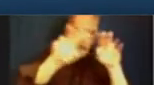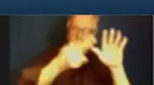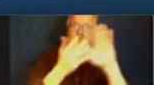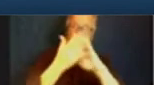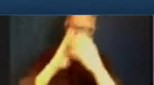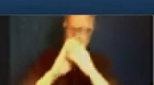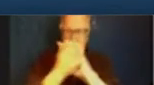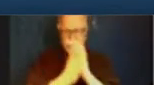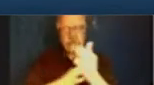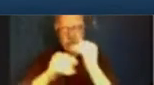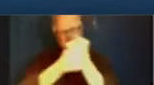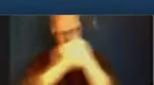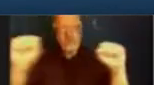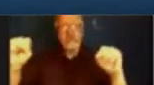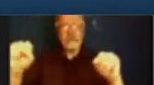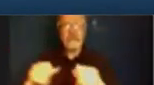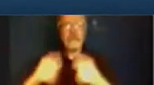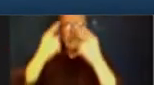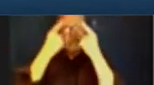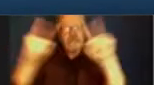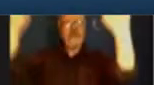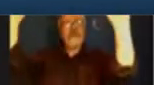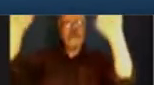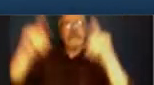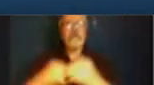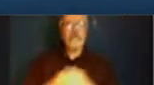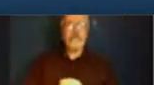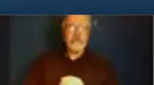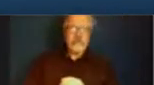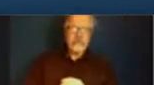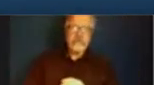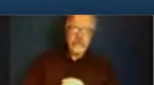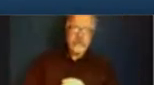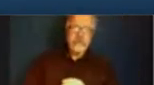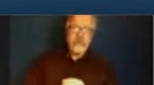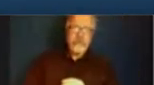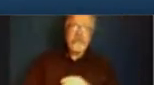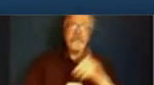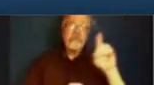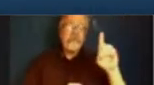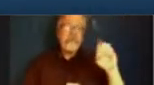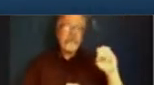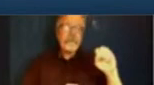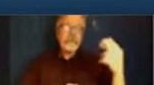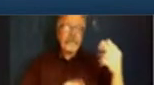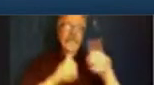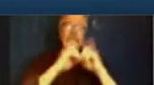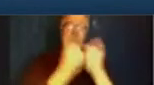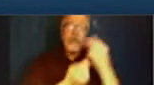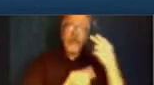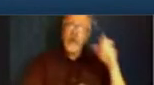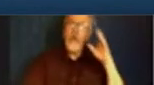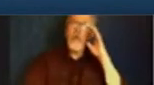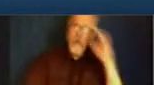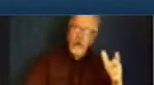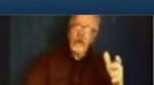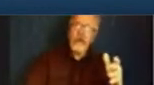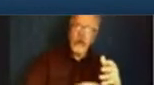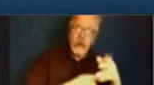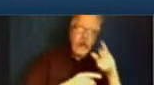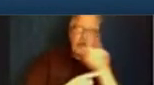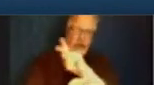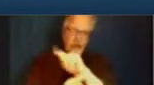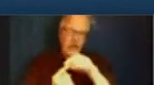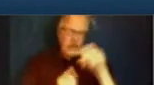In addition, in the upcoming days, our Department of Health will publish updated K-12 school guidance that includes an expansion of